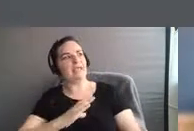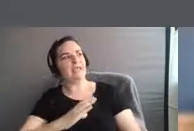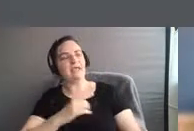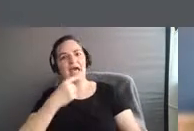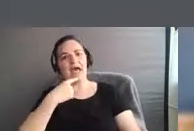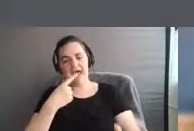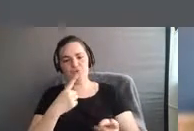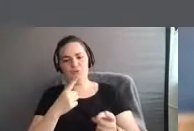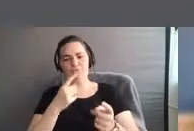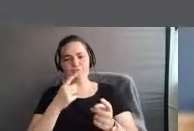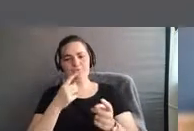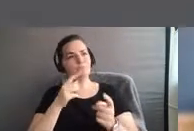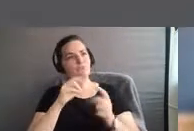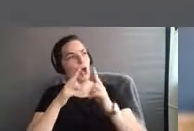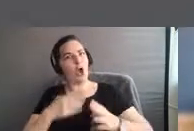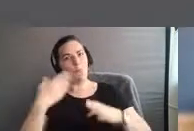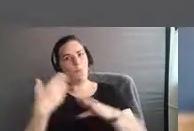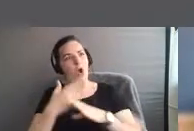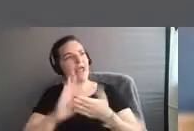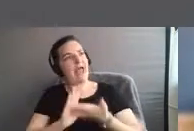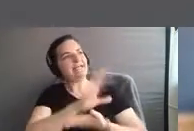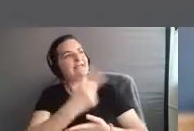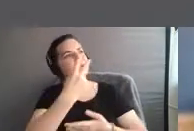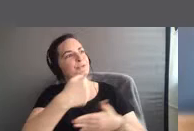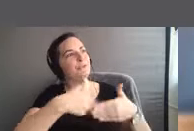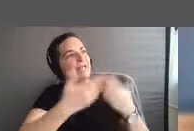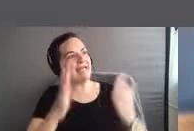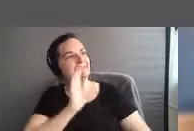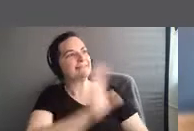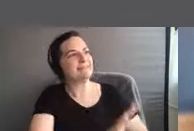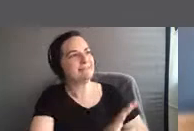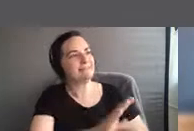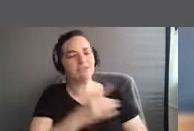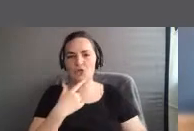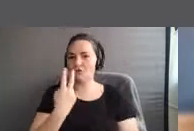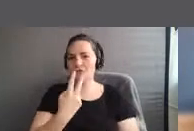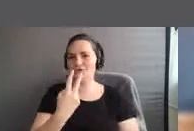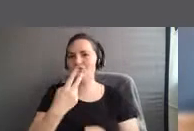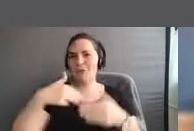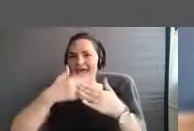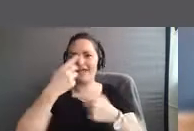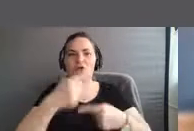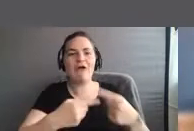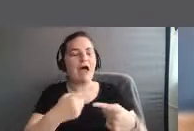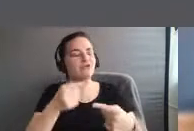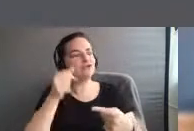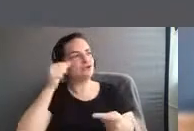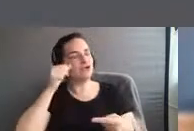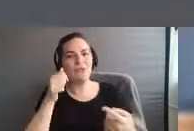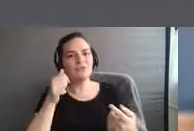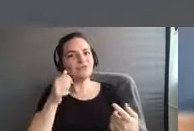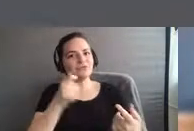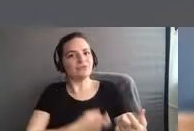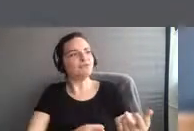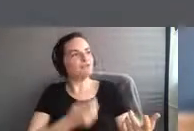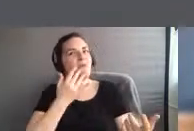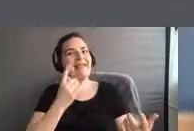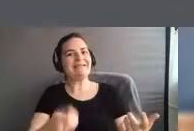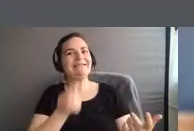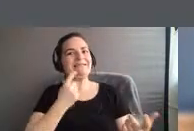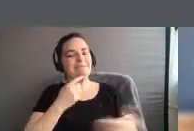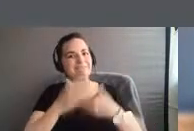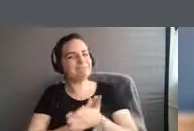she knew what that meant. She's going to have to work really hard for 2 days, and then she'd be ready and she'd hand something in. And she says what she finds quite complicated about